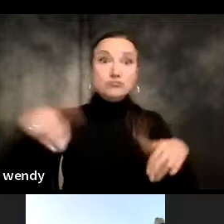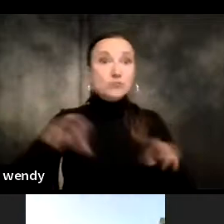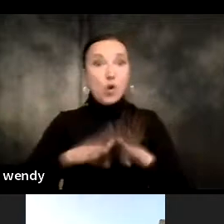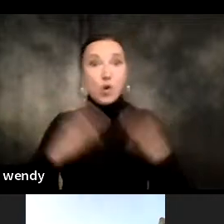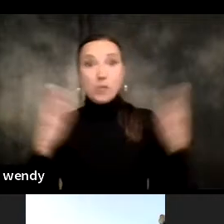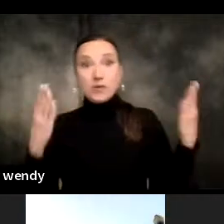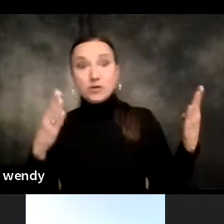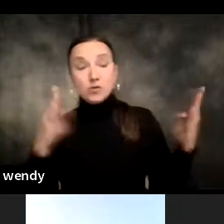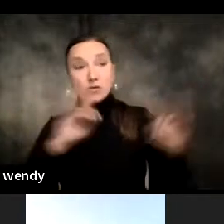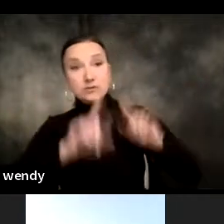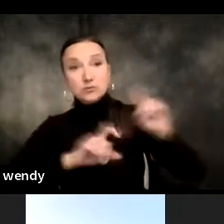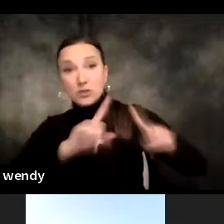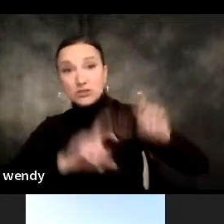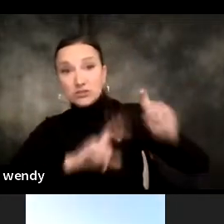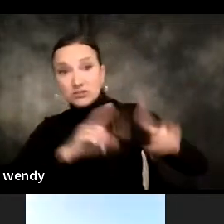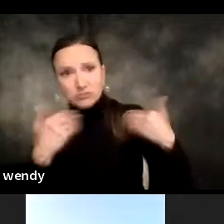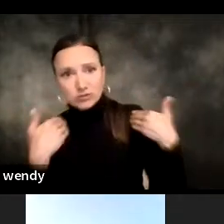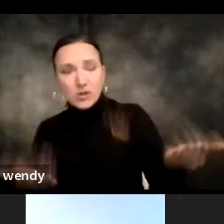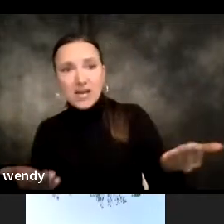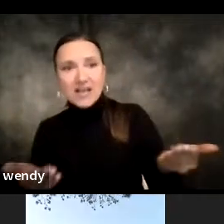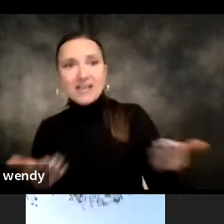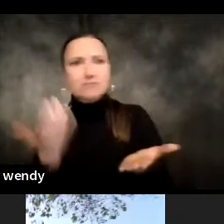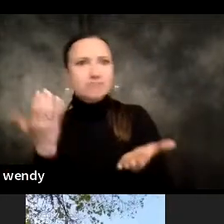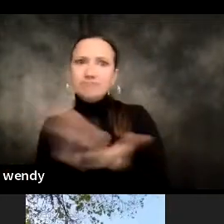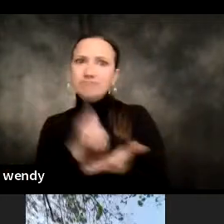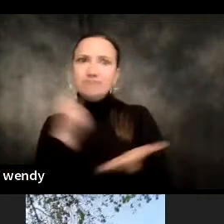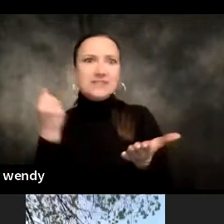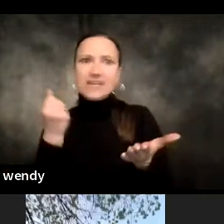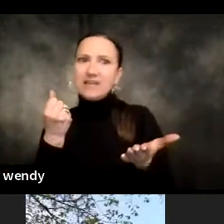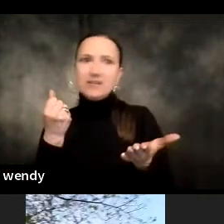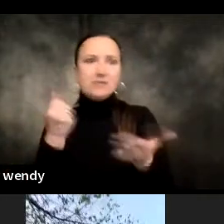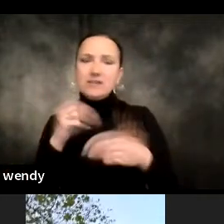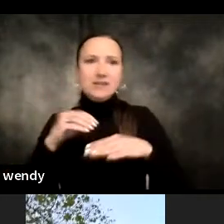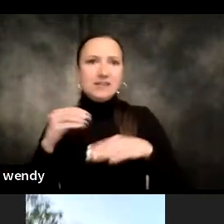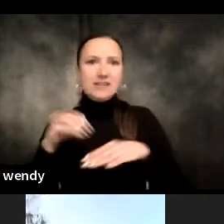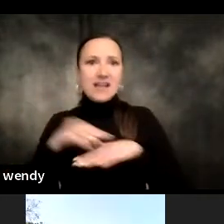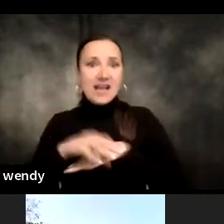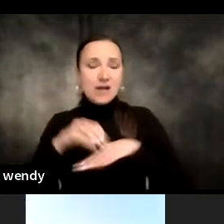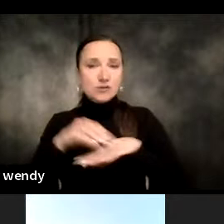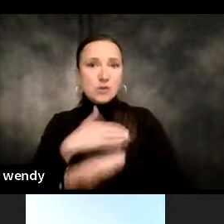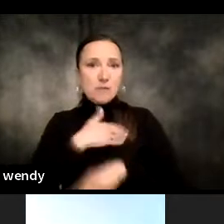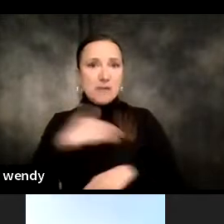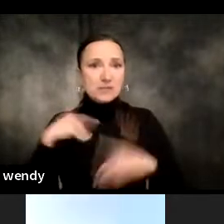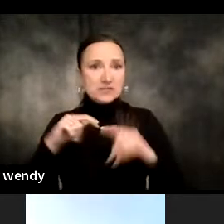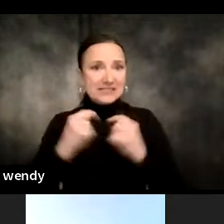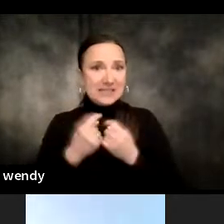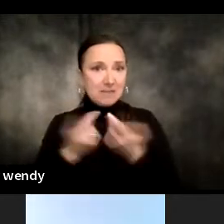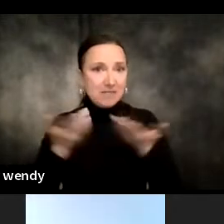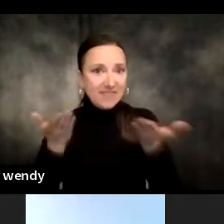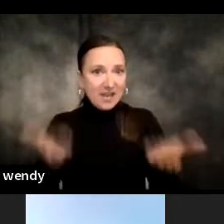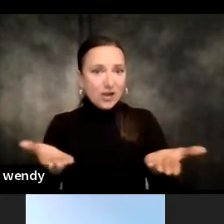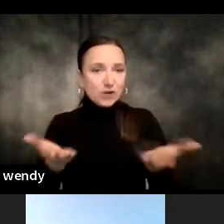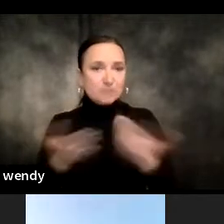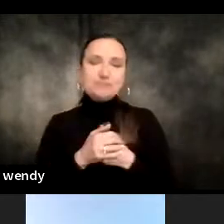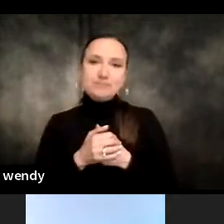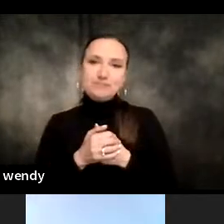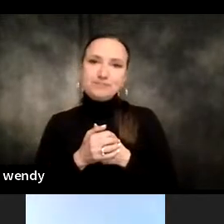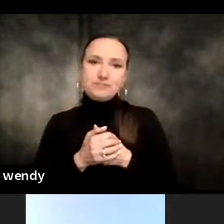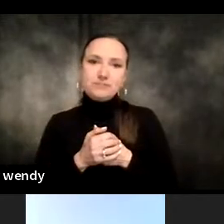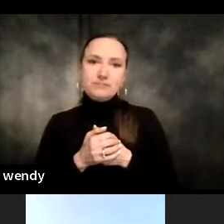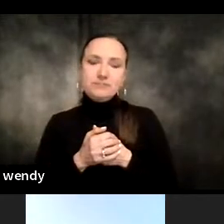ask any questions that you might have. Take advantage of the council members team in the area. As